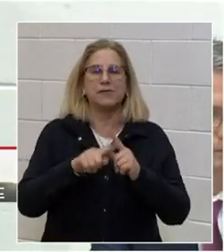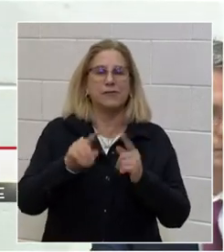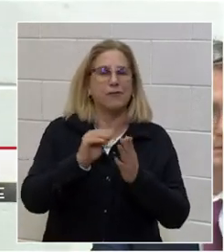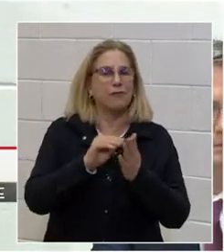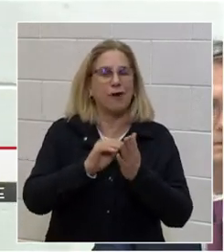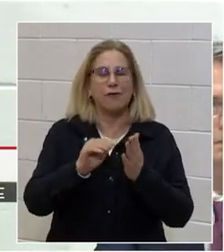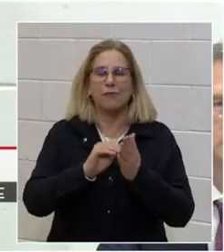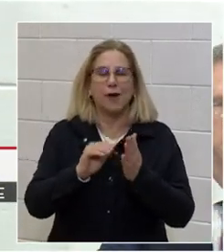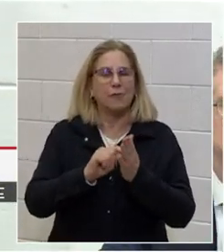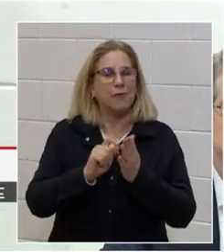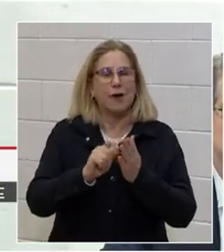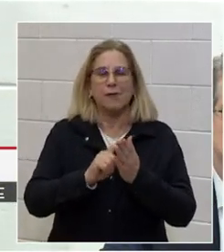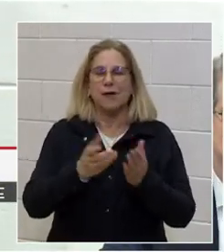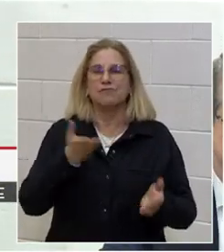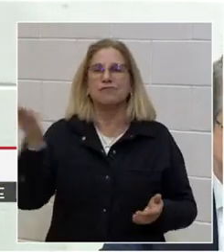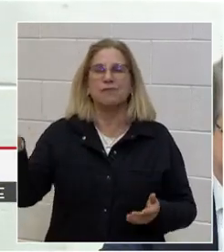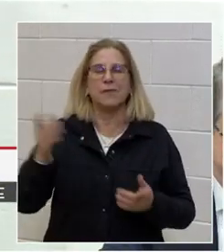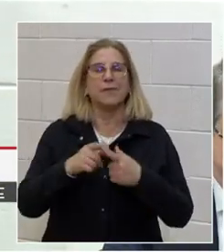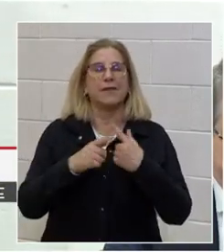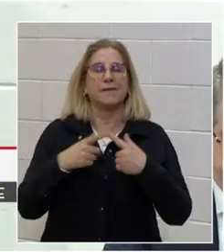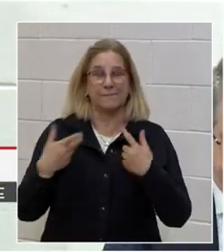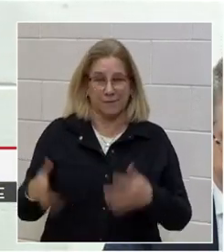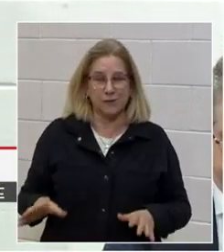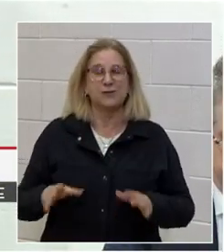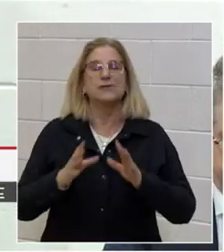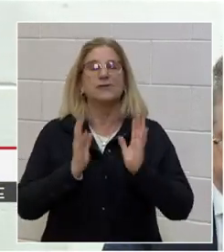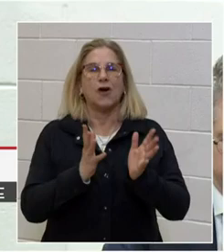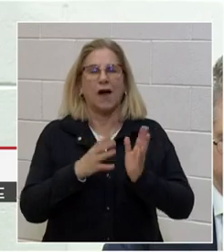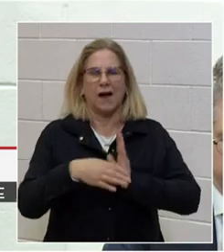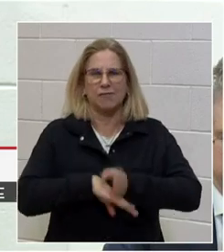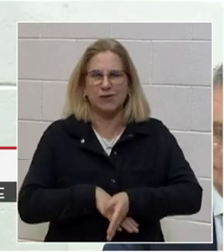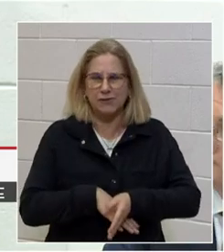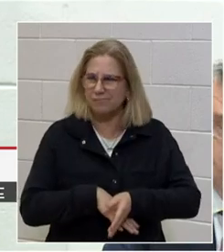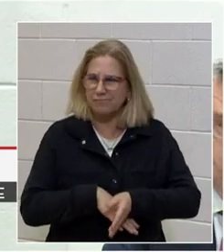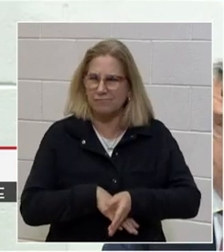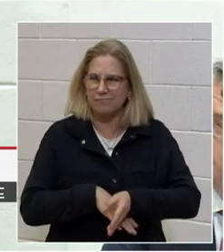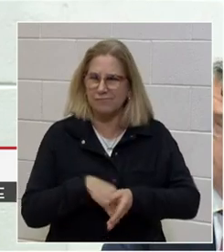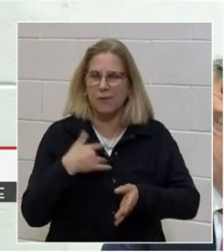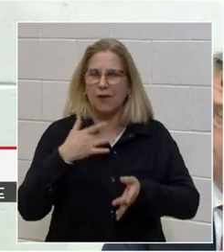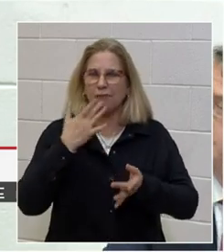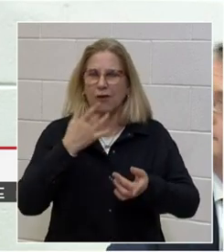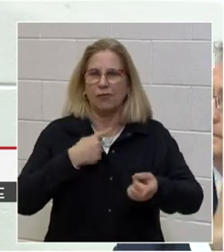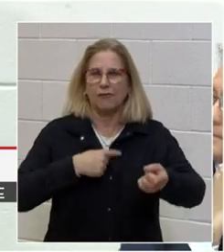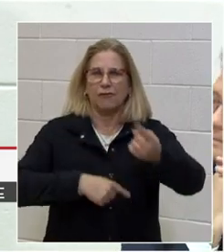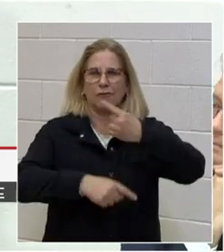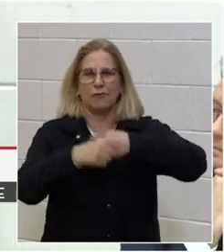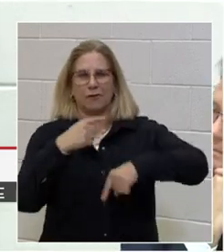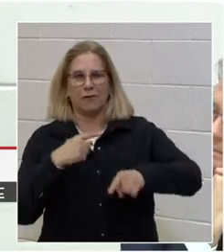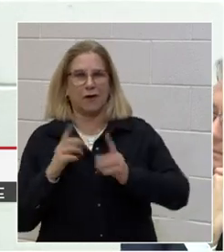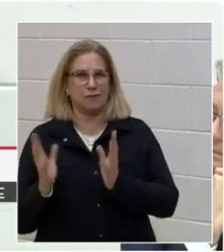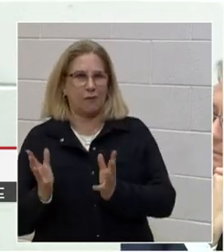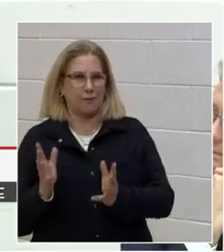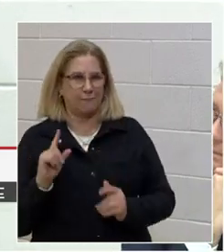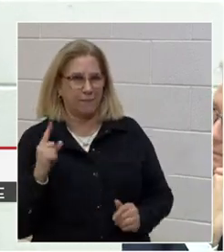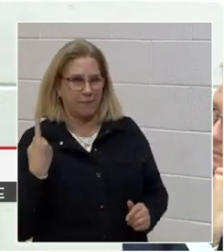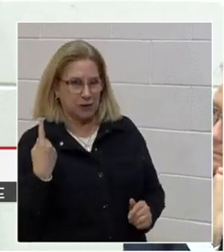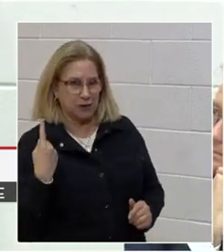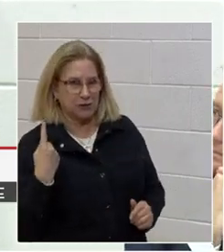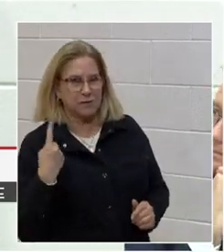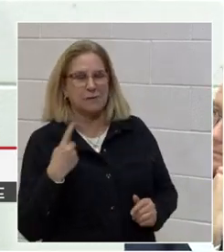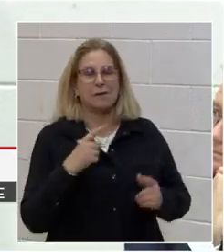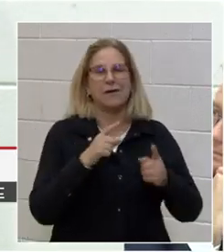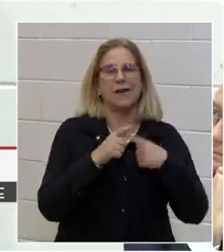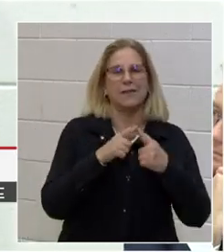community at the same time the council was talking to the community. So I just think it makes a lot more sense for us to hear